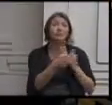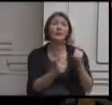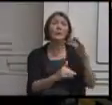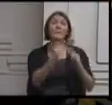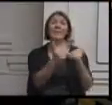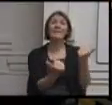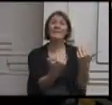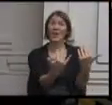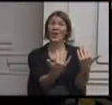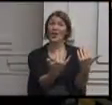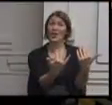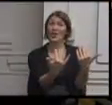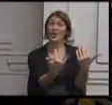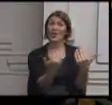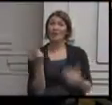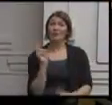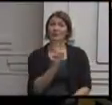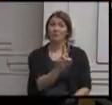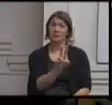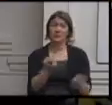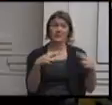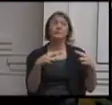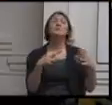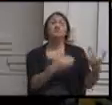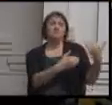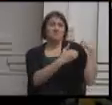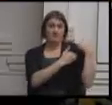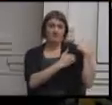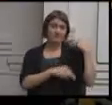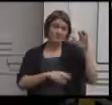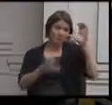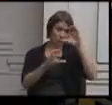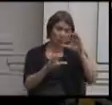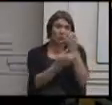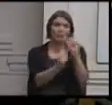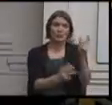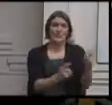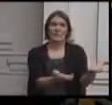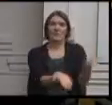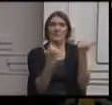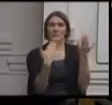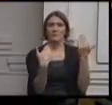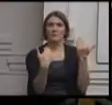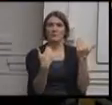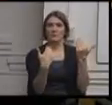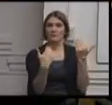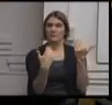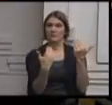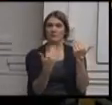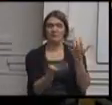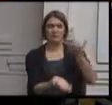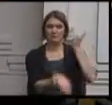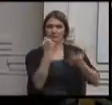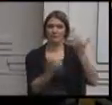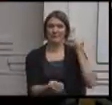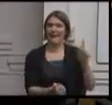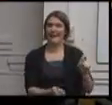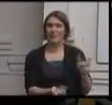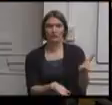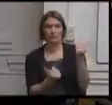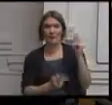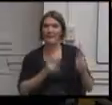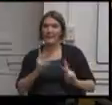Brattleboro, their main responsibility is search and rescue and to try to get any of the trapped occupants out.